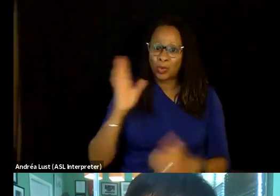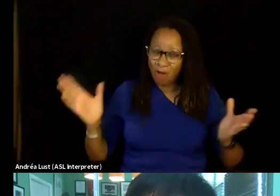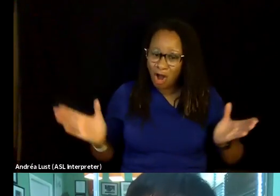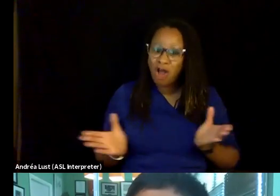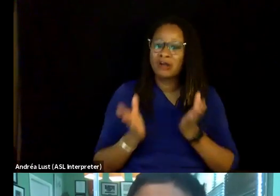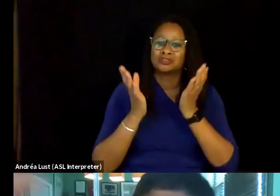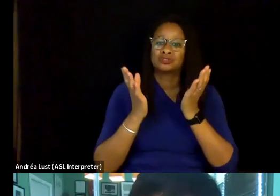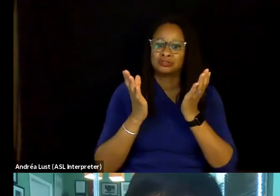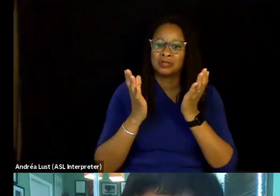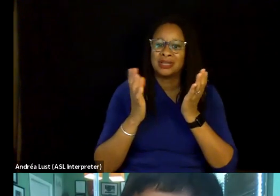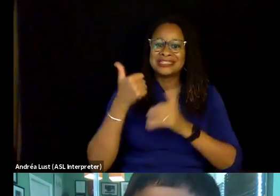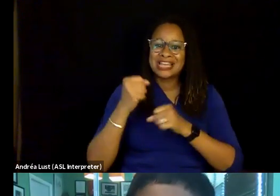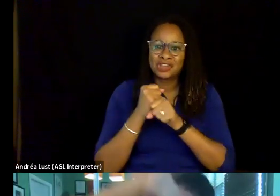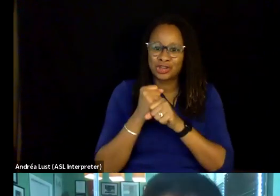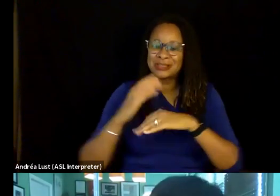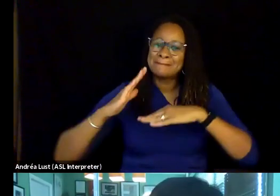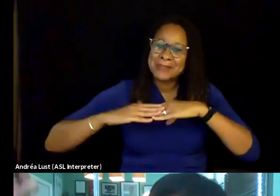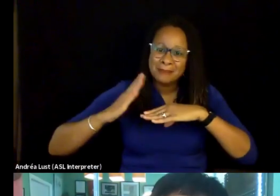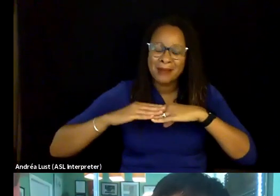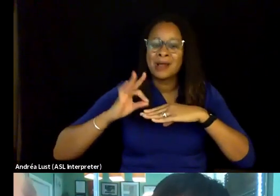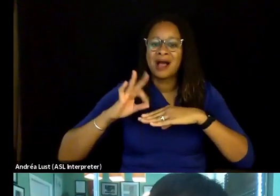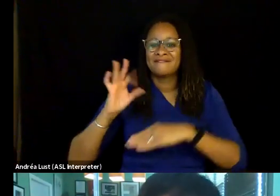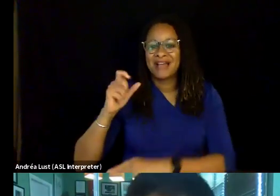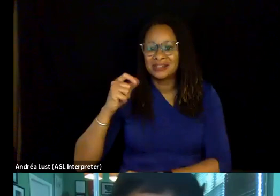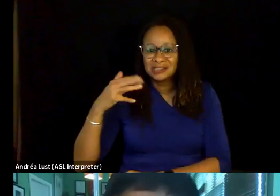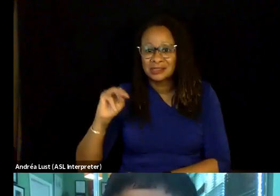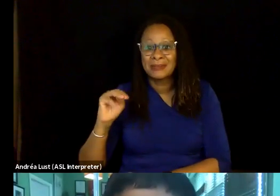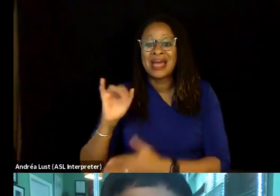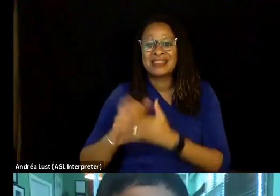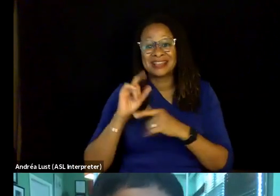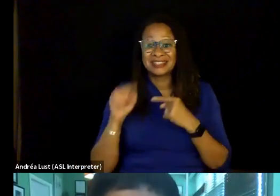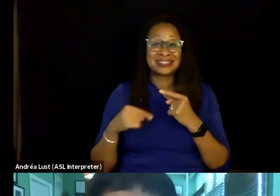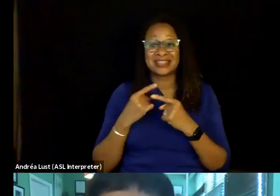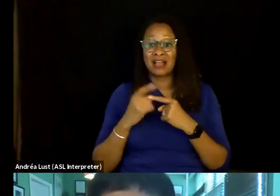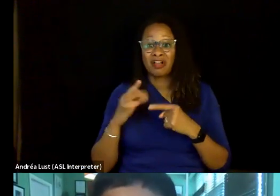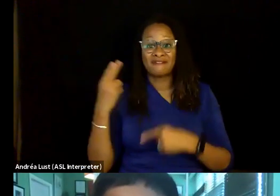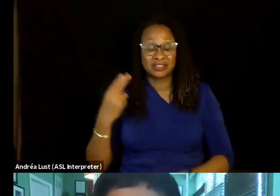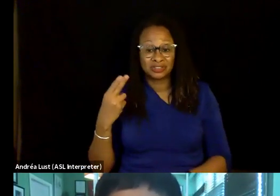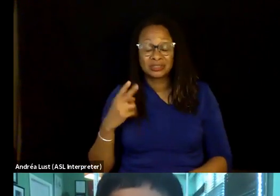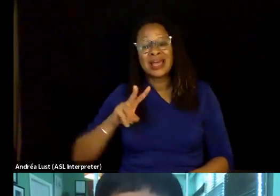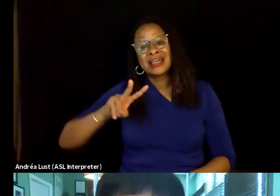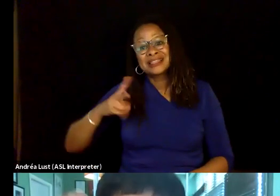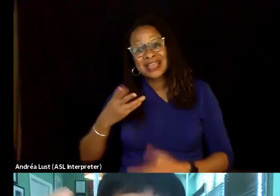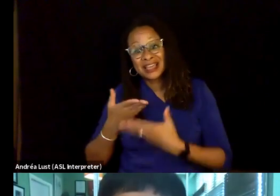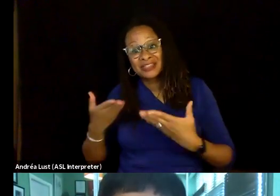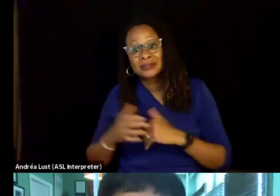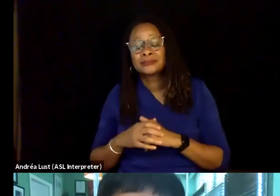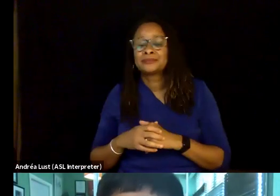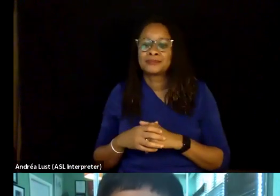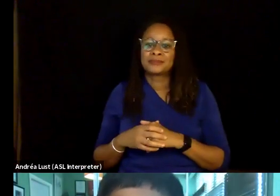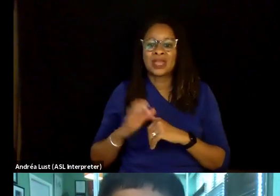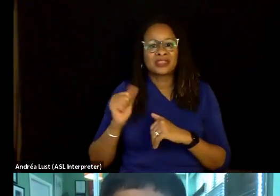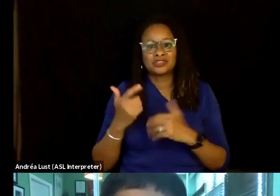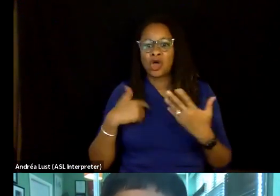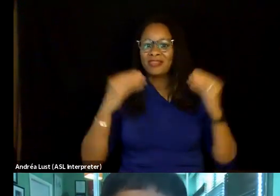of fascism, at least, right? Because those are the cycles of history. And then the second thing, so these are all the